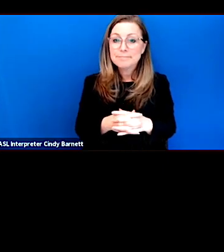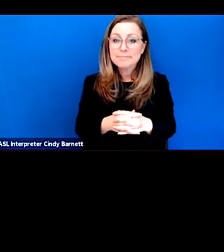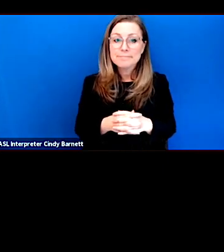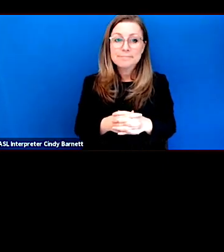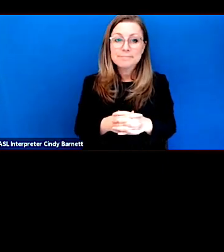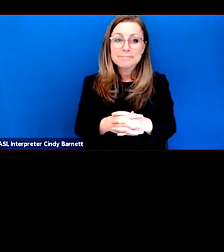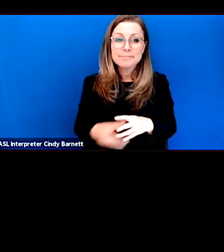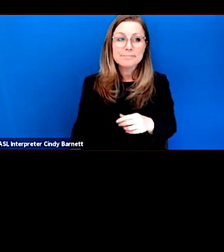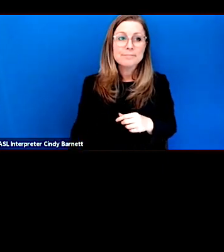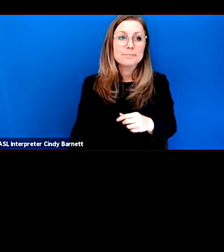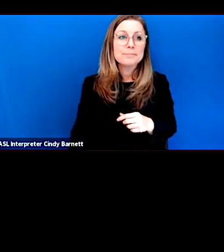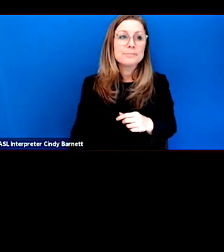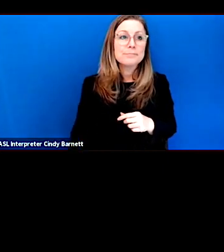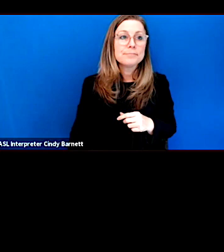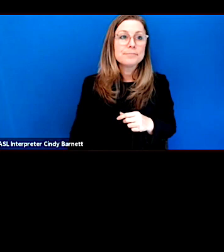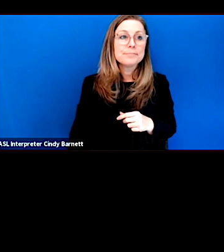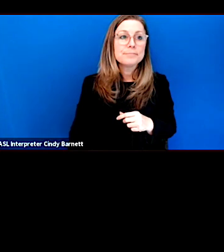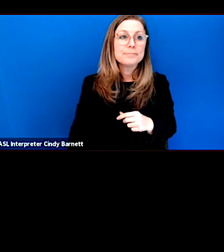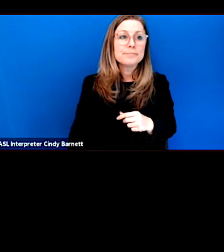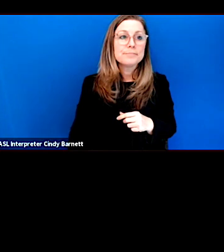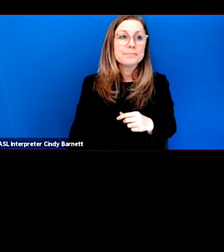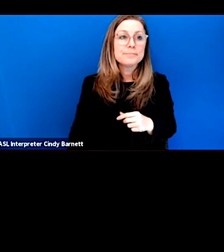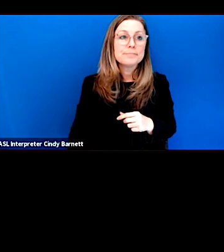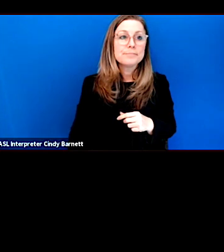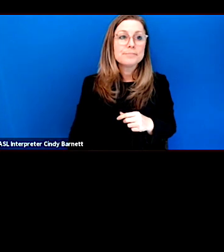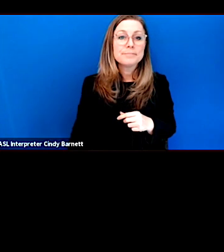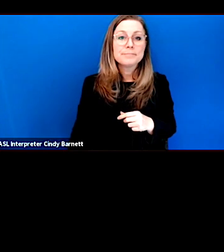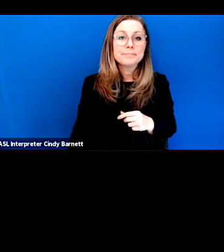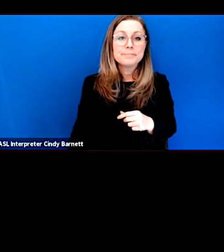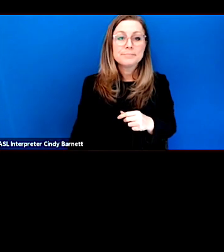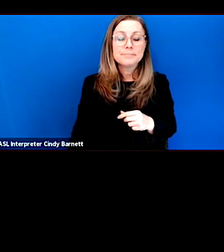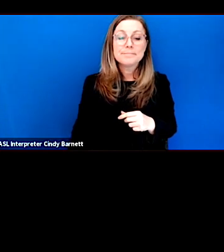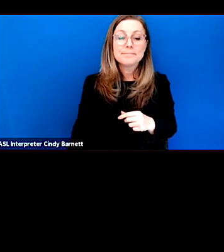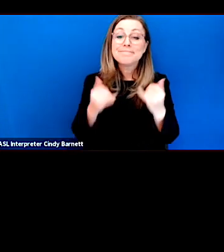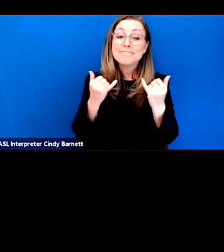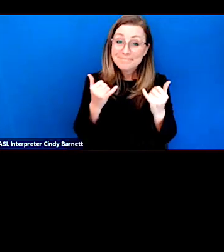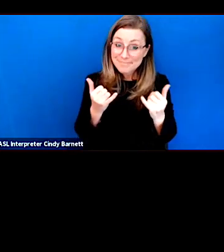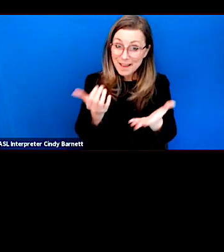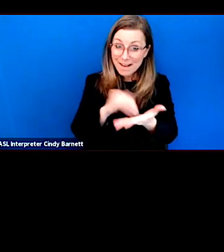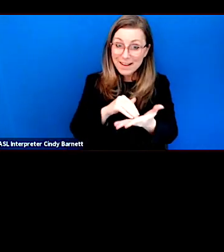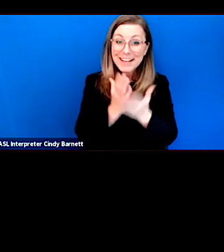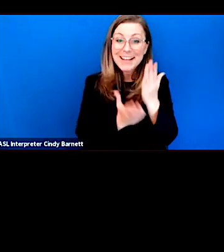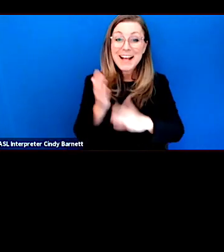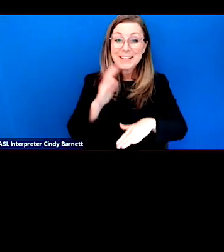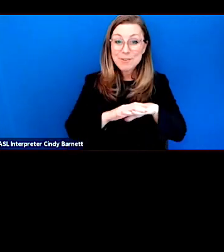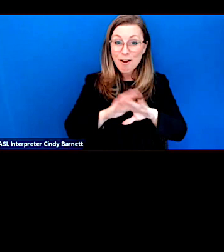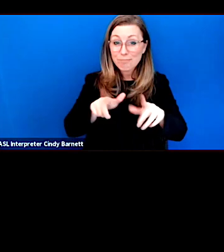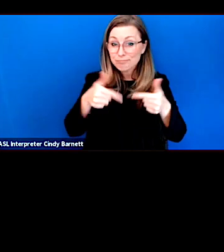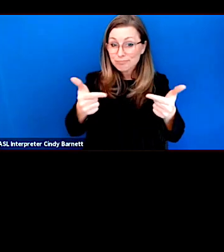So now we're going to do another hands-on activity. And what I would like you to do is I would like you